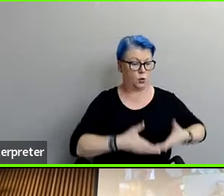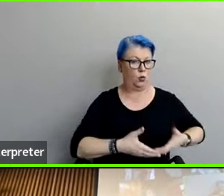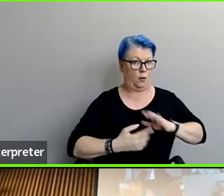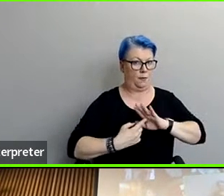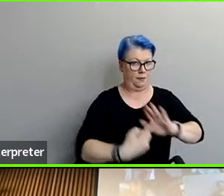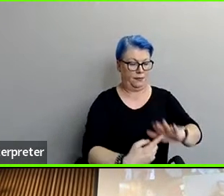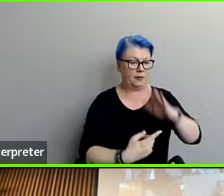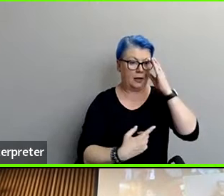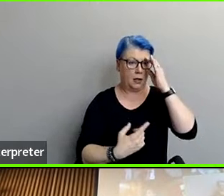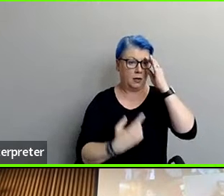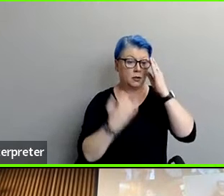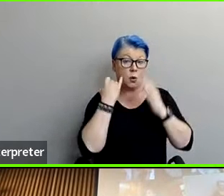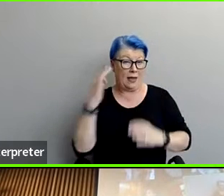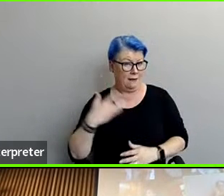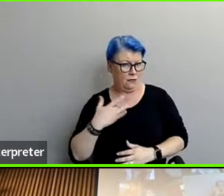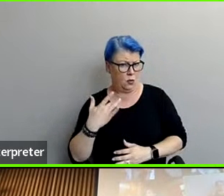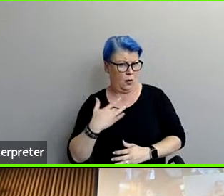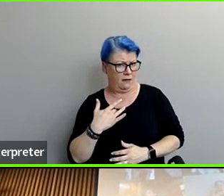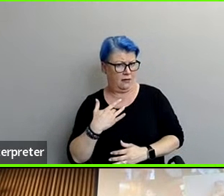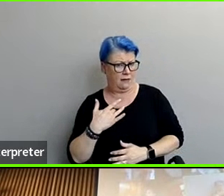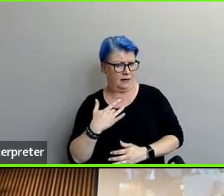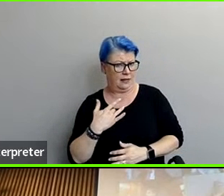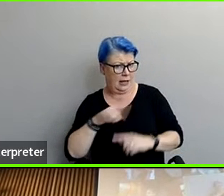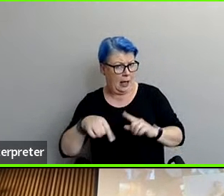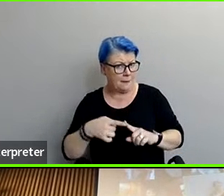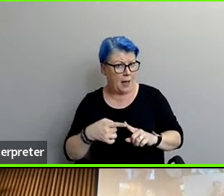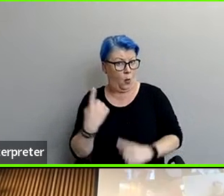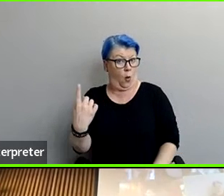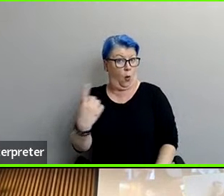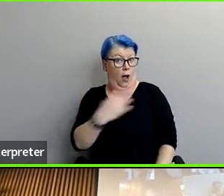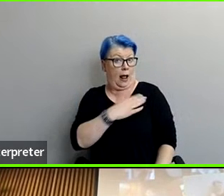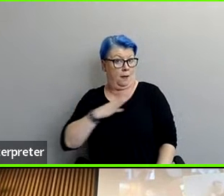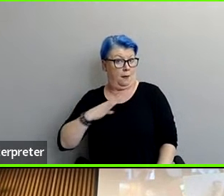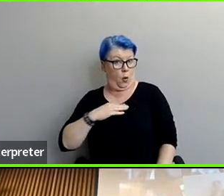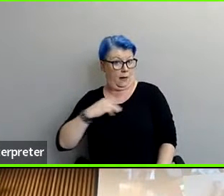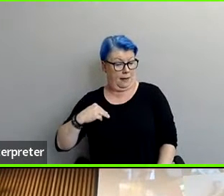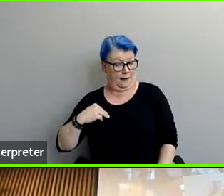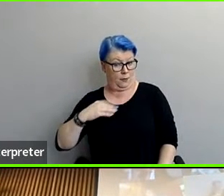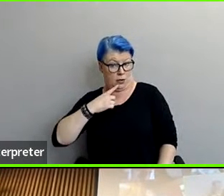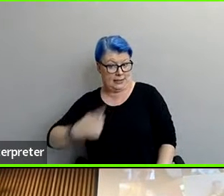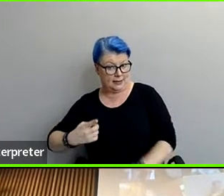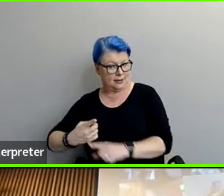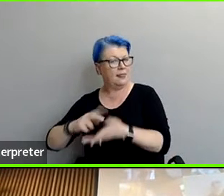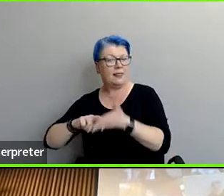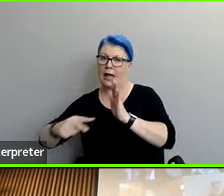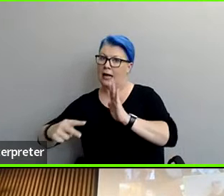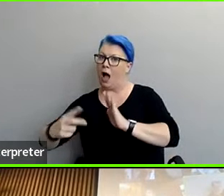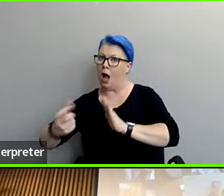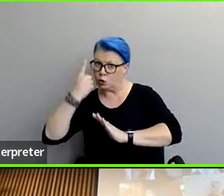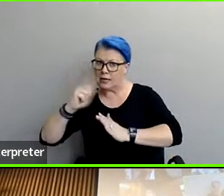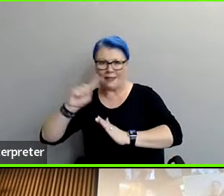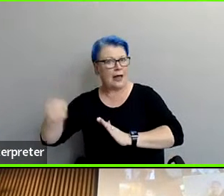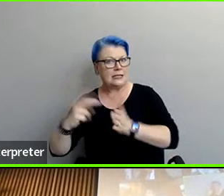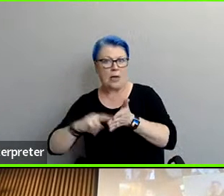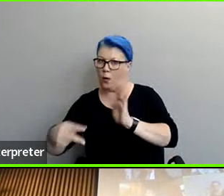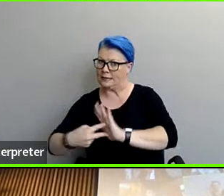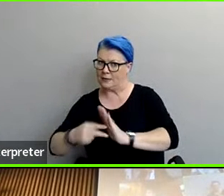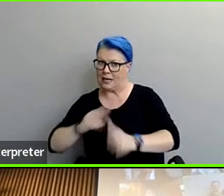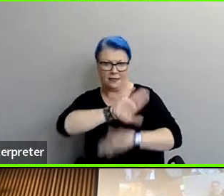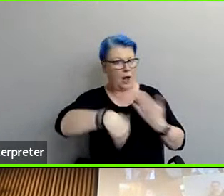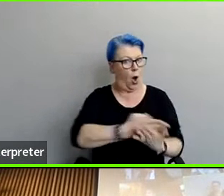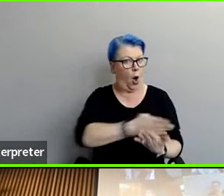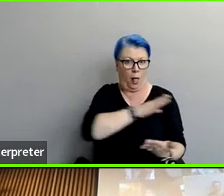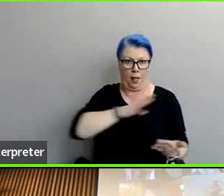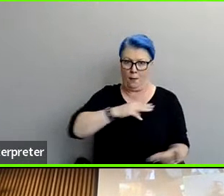individual board member says or expresses, those statements do not necessarily reflect the perspective of the other board